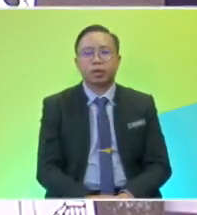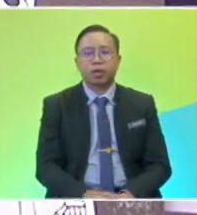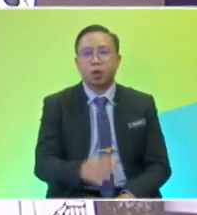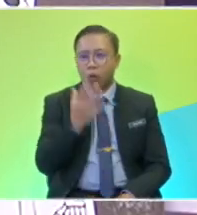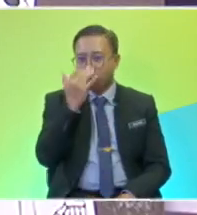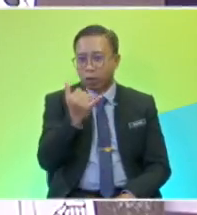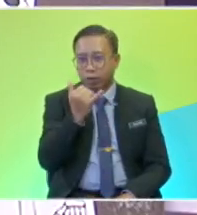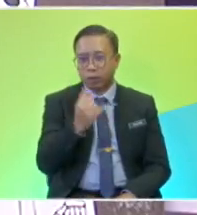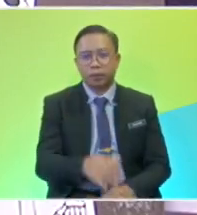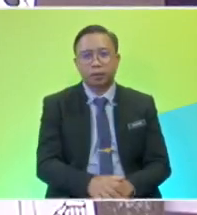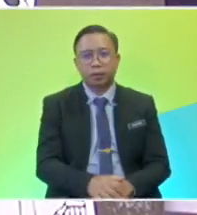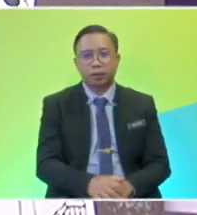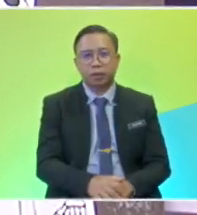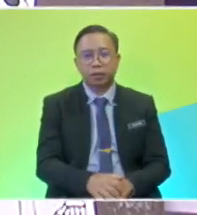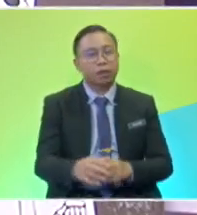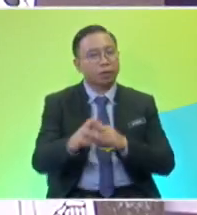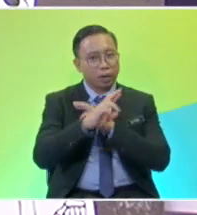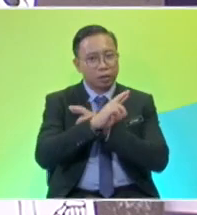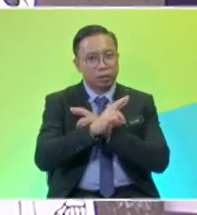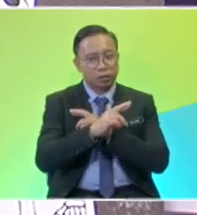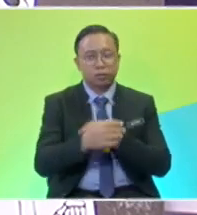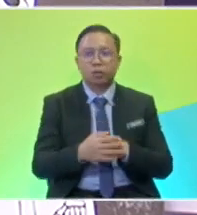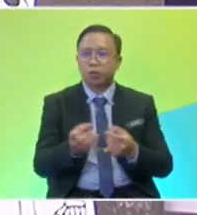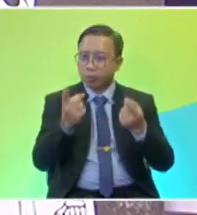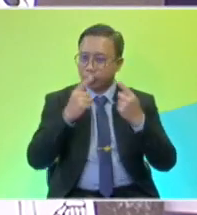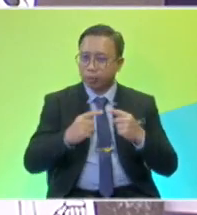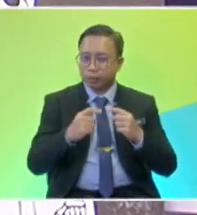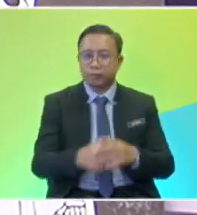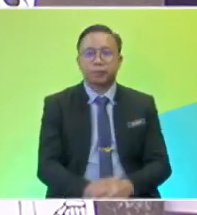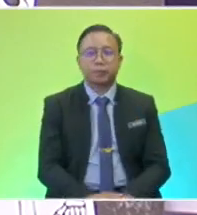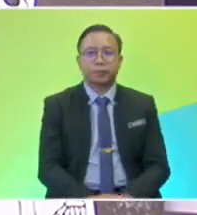it a thought, we'll go for a very short commercial break and we'll be back soon.